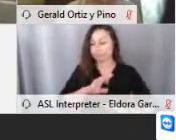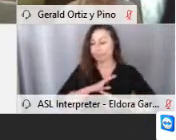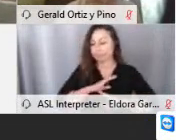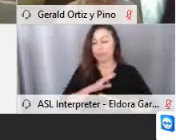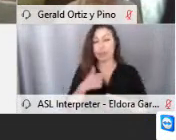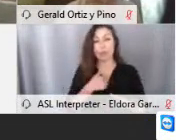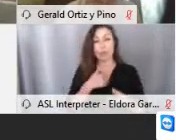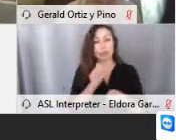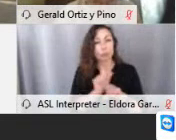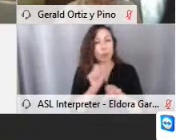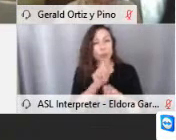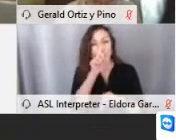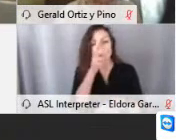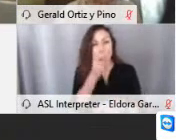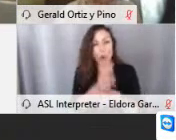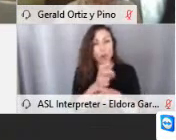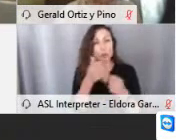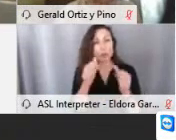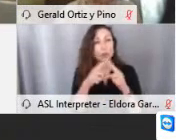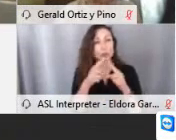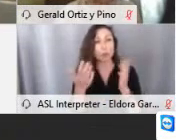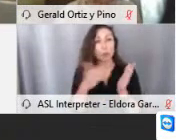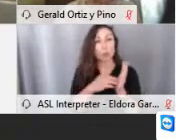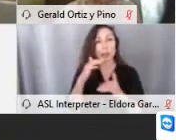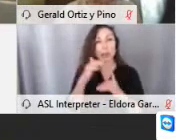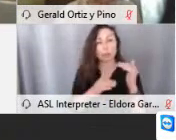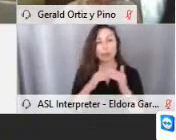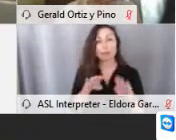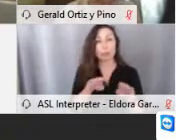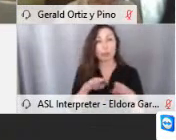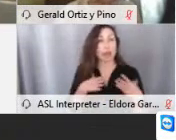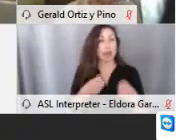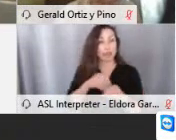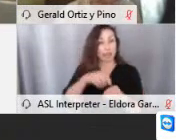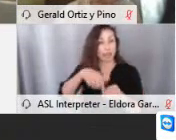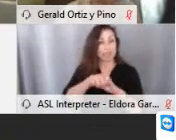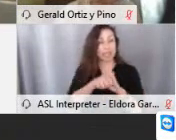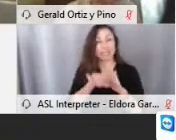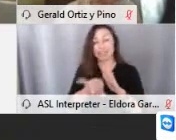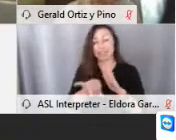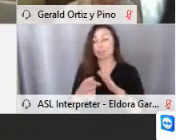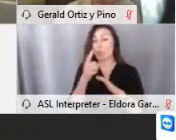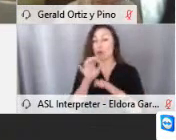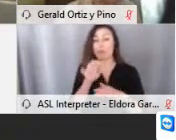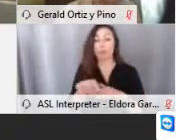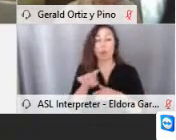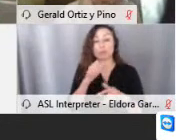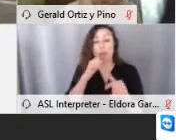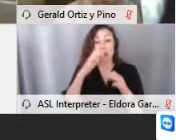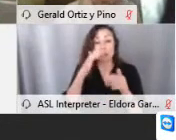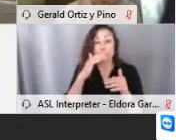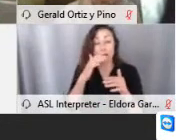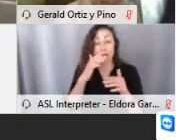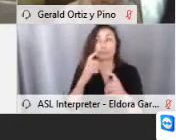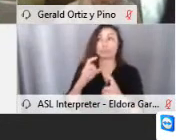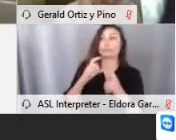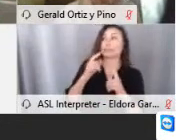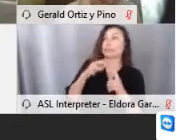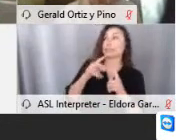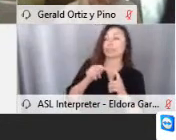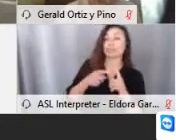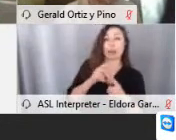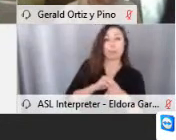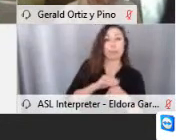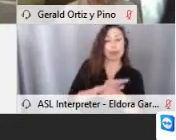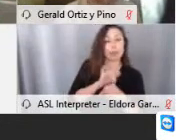to try to rebuild behavioral health in the state, and this is just one of those unexpected gifts from the pandemic